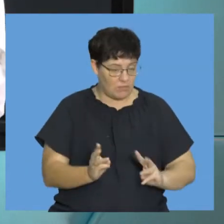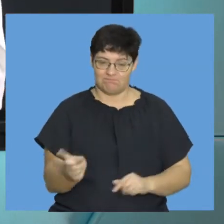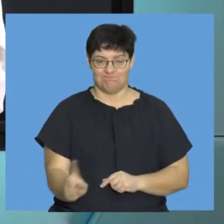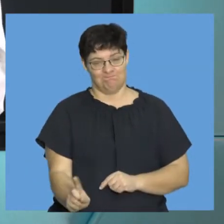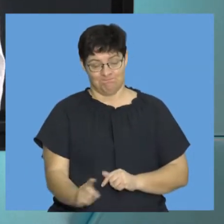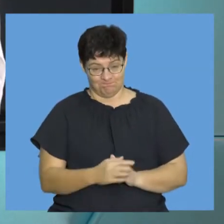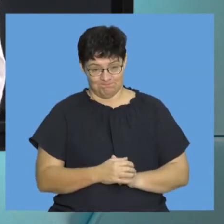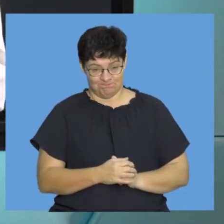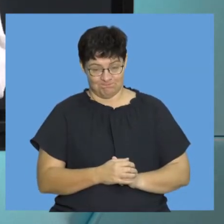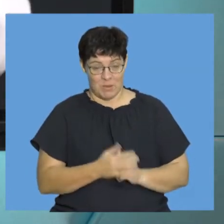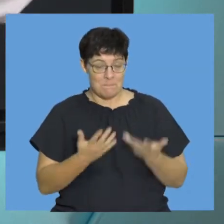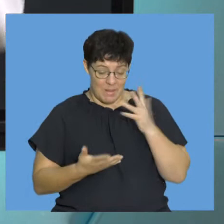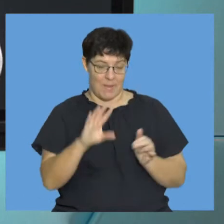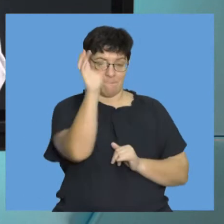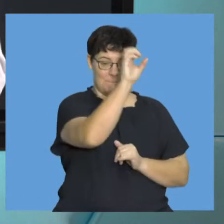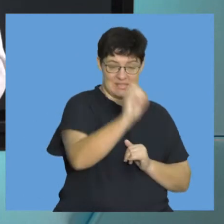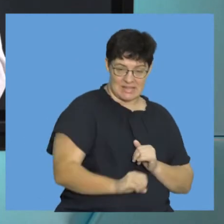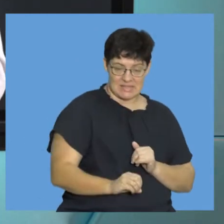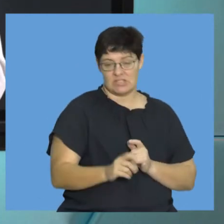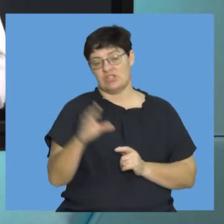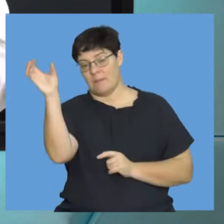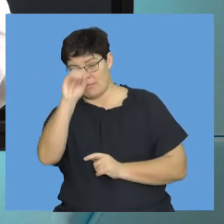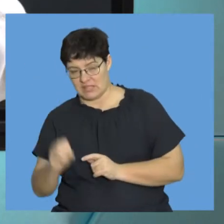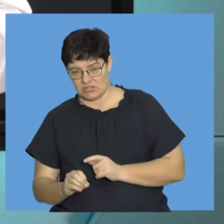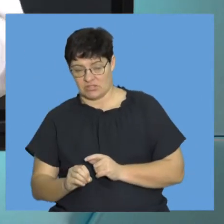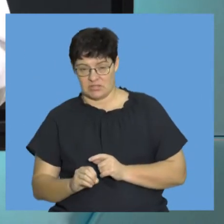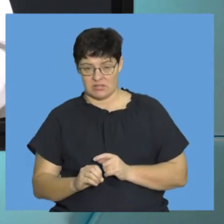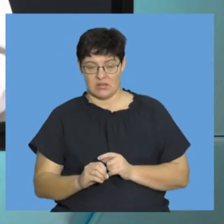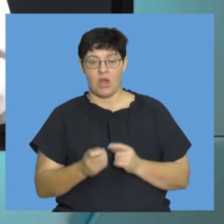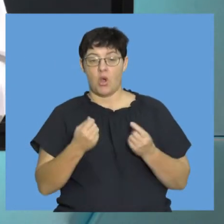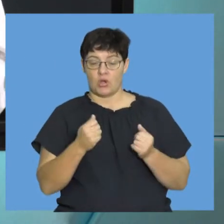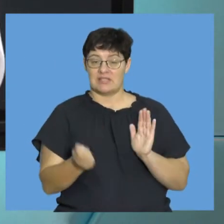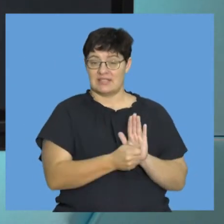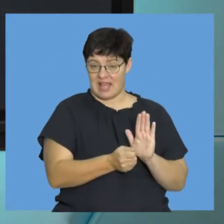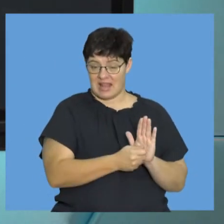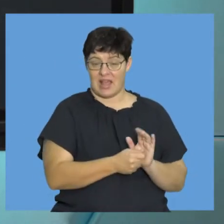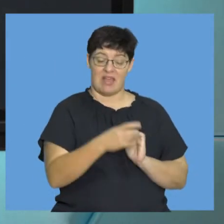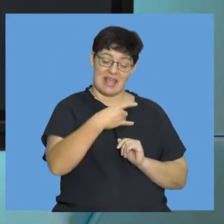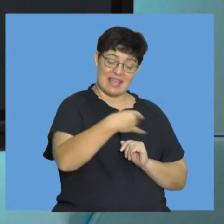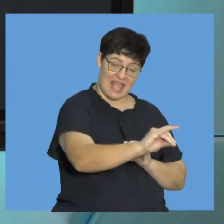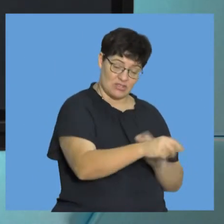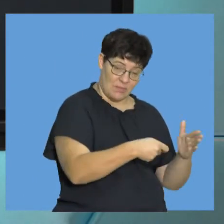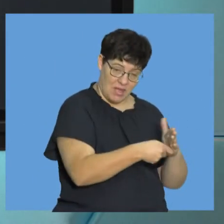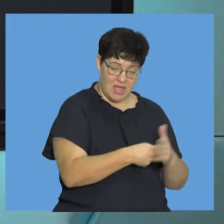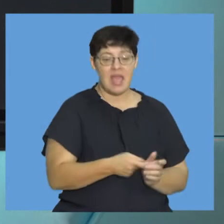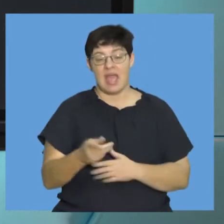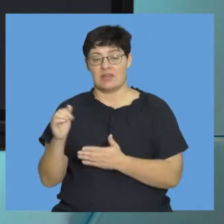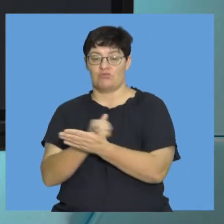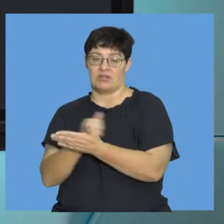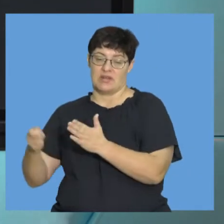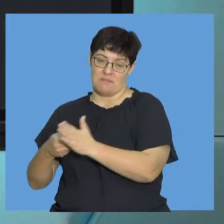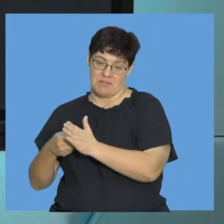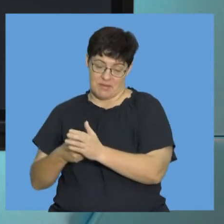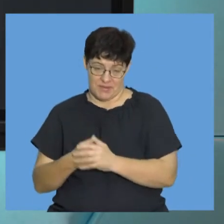get percentages where you have to break up your cost of sales into cash purchases and credit purchases. But for